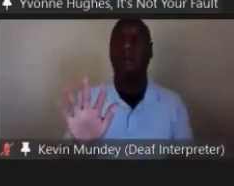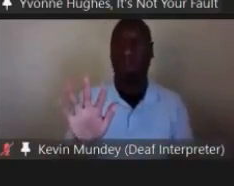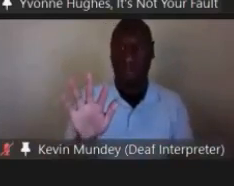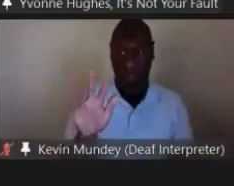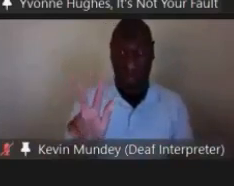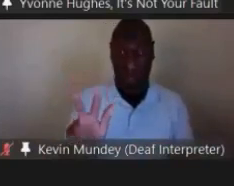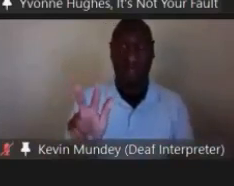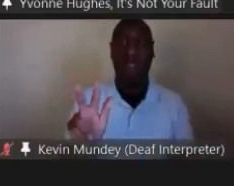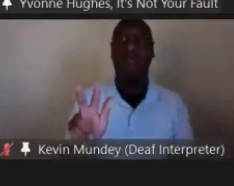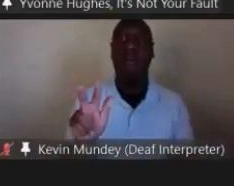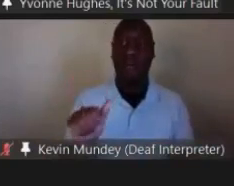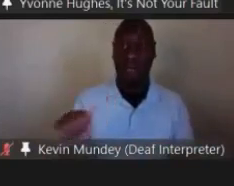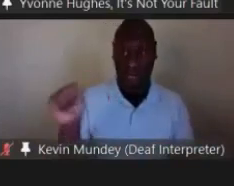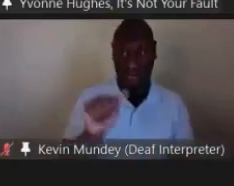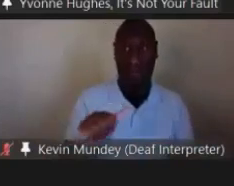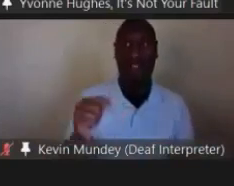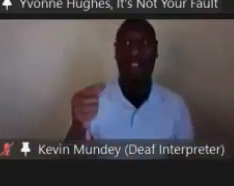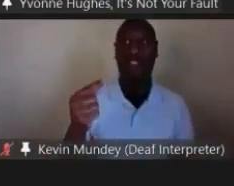22253 at